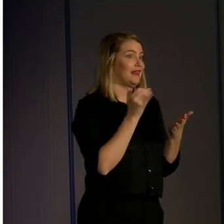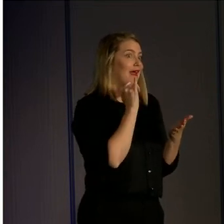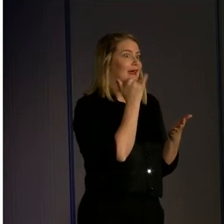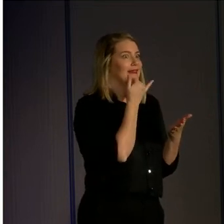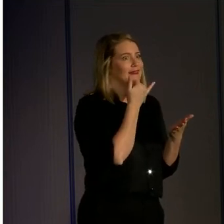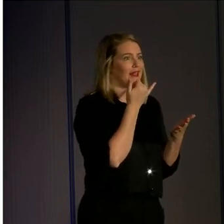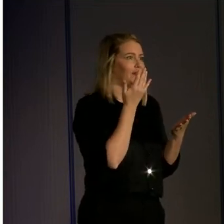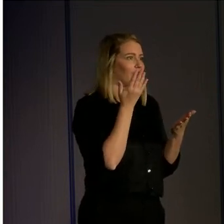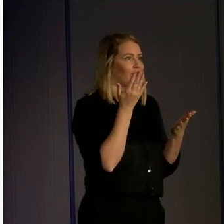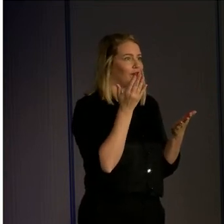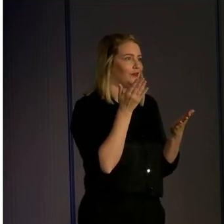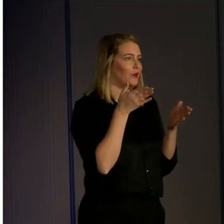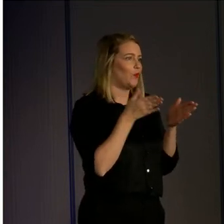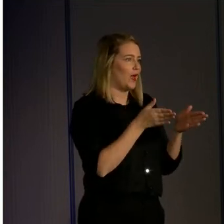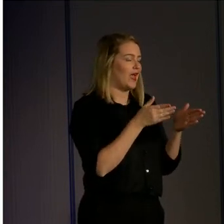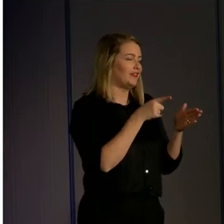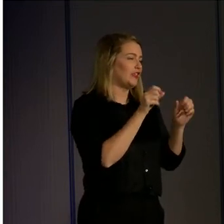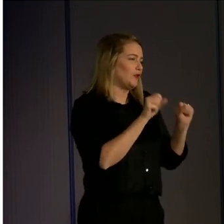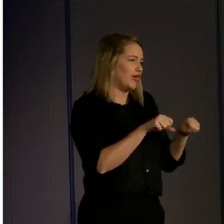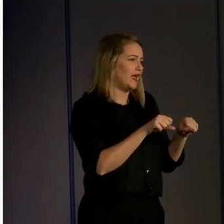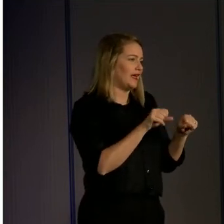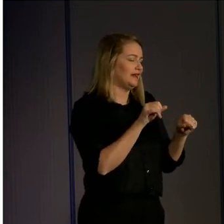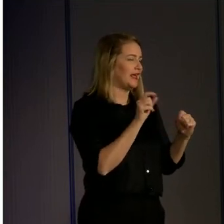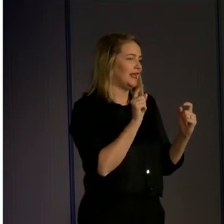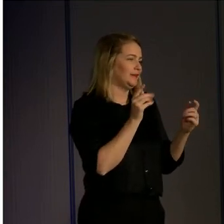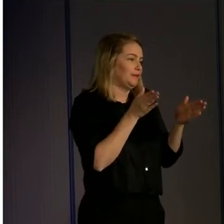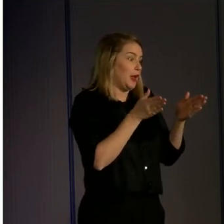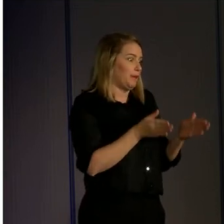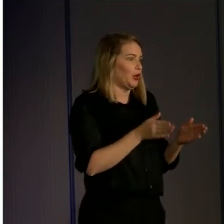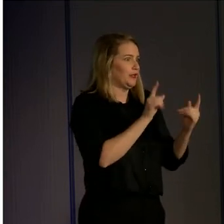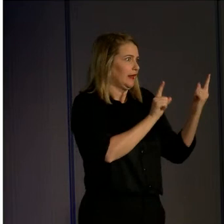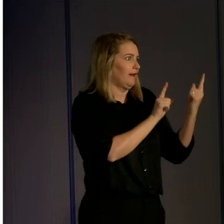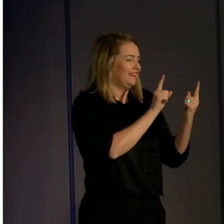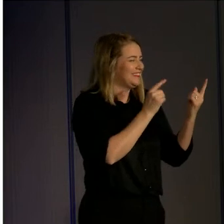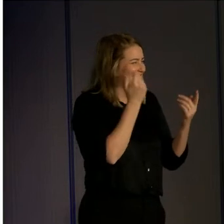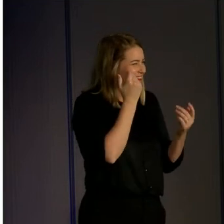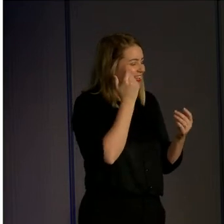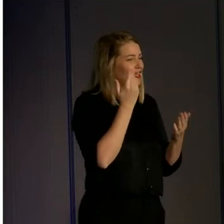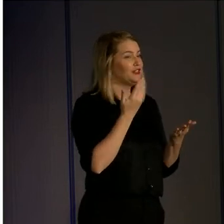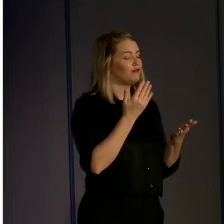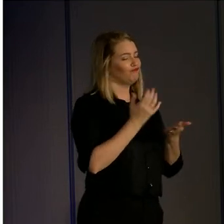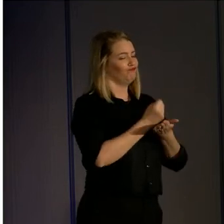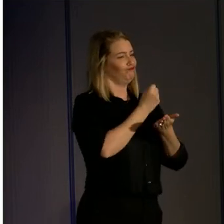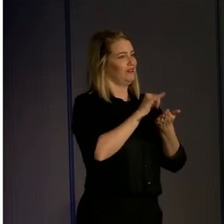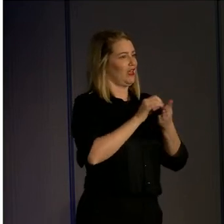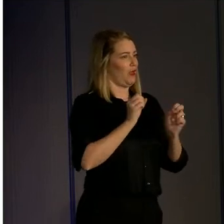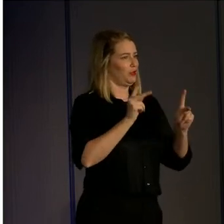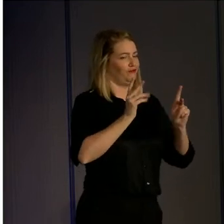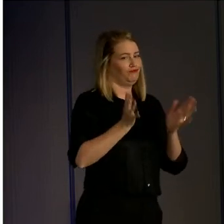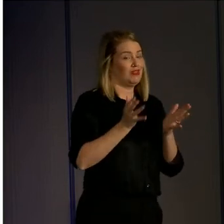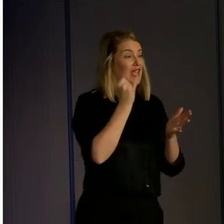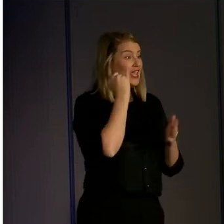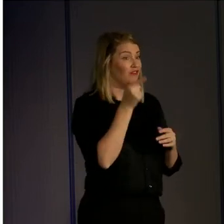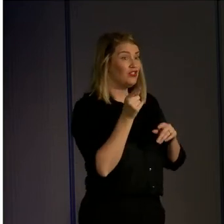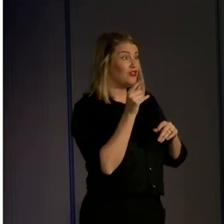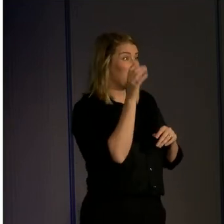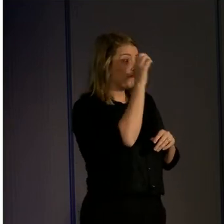accidental, incidental, wonderful way that you can in person. So take that opportunity, and you know what? If you miss a